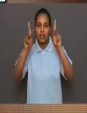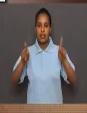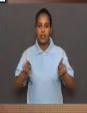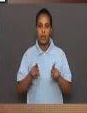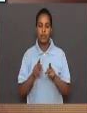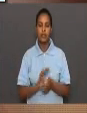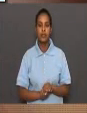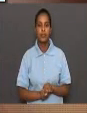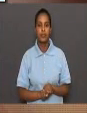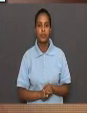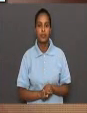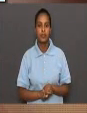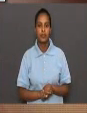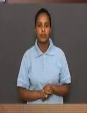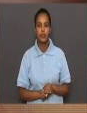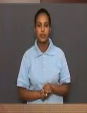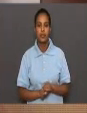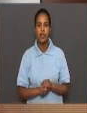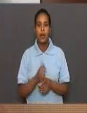the periodic table.